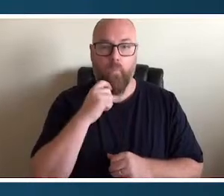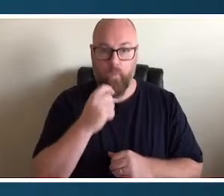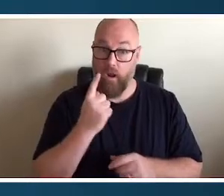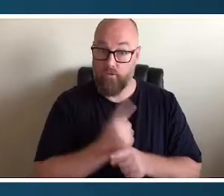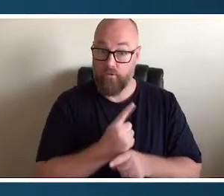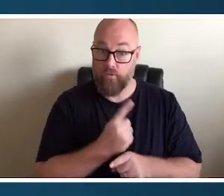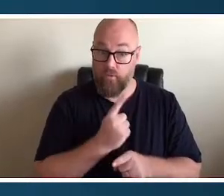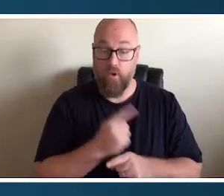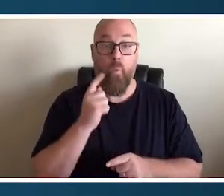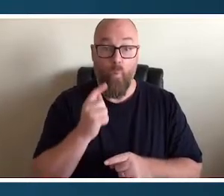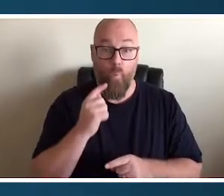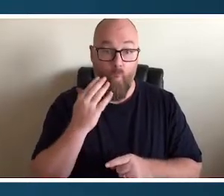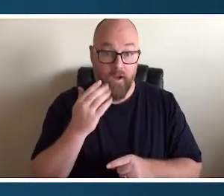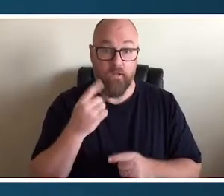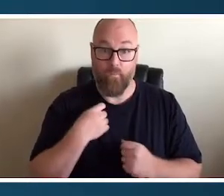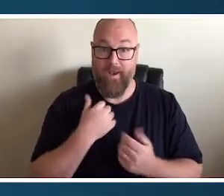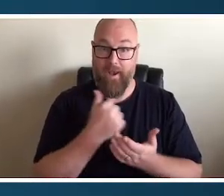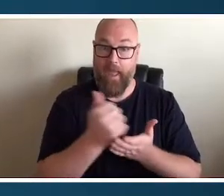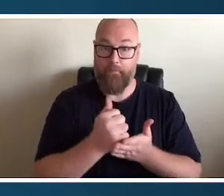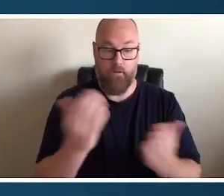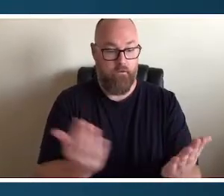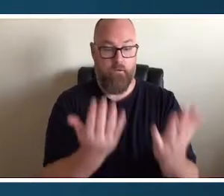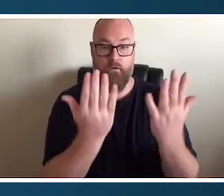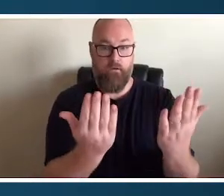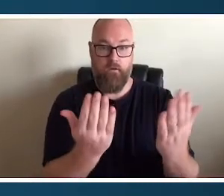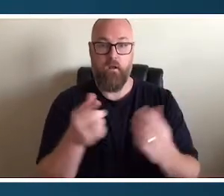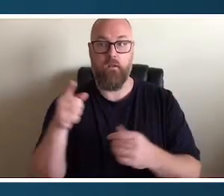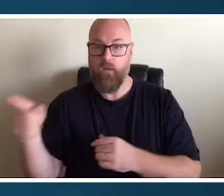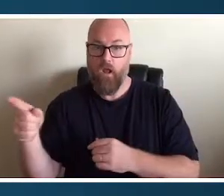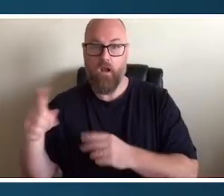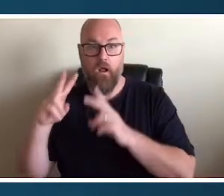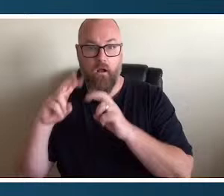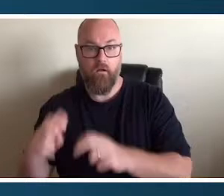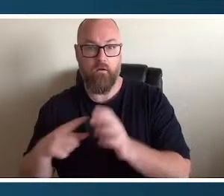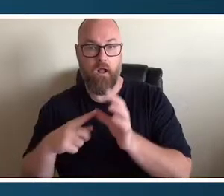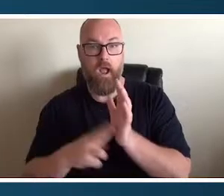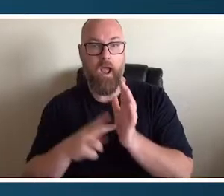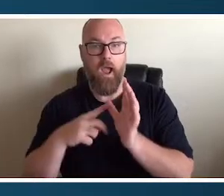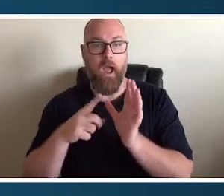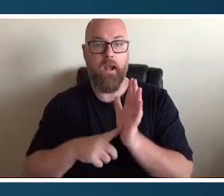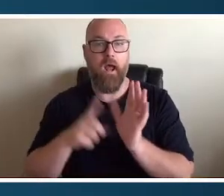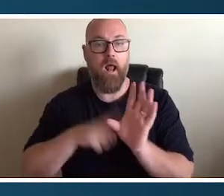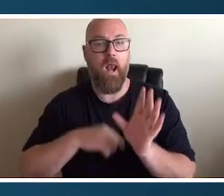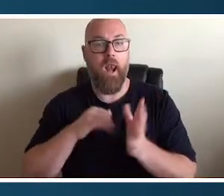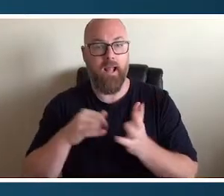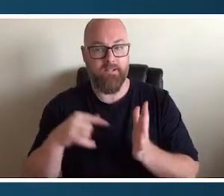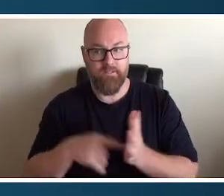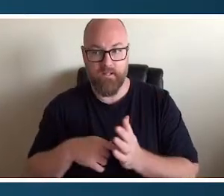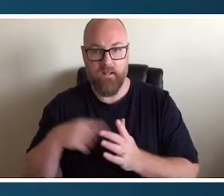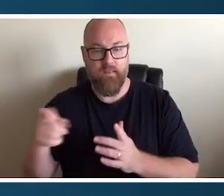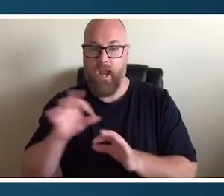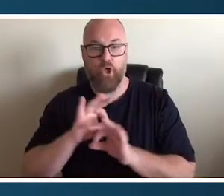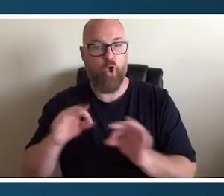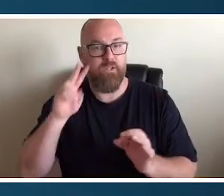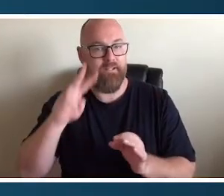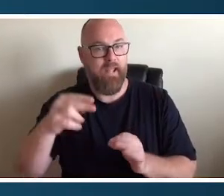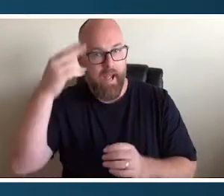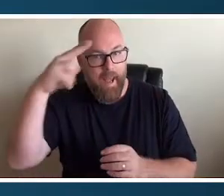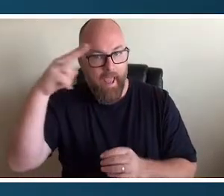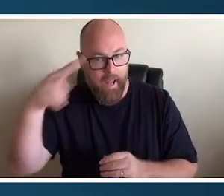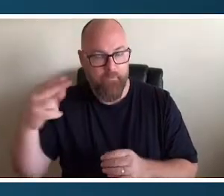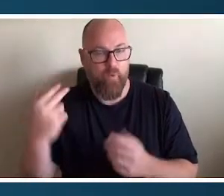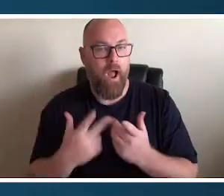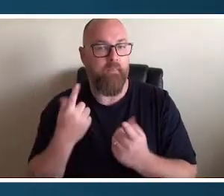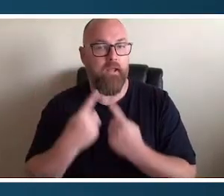in, you know, the analyst does not see names or individual information. We only see numbers. And that's